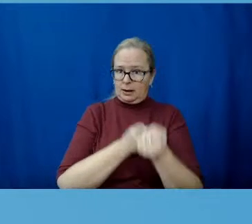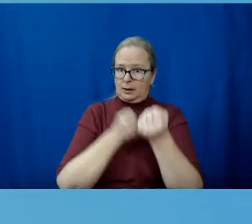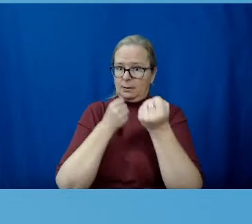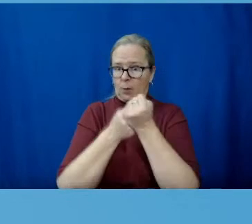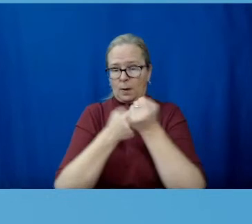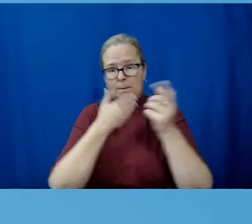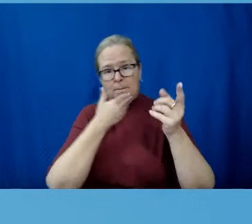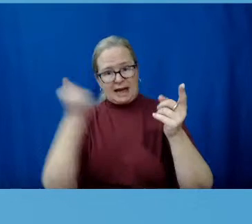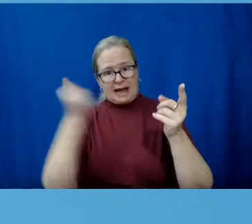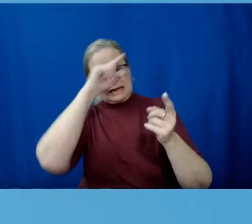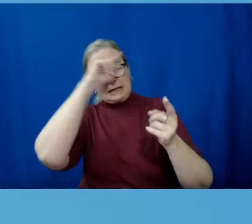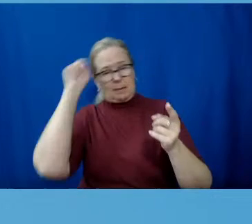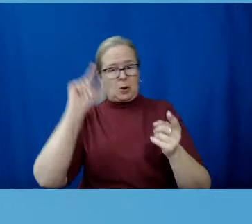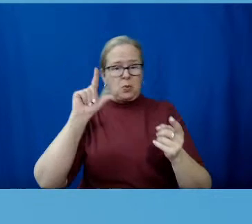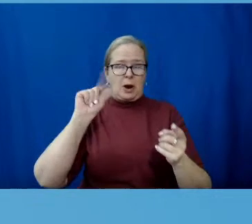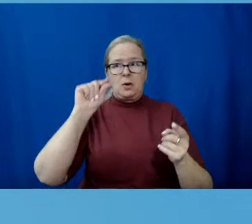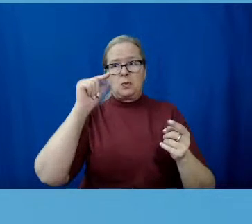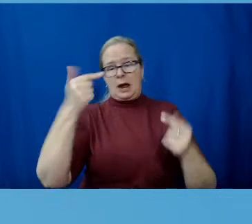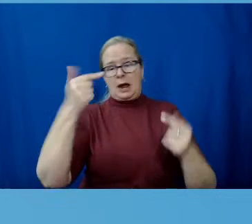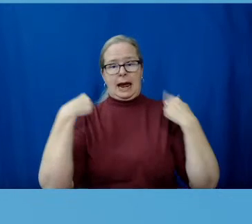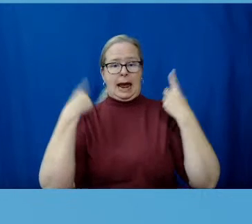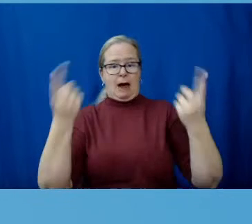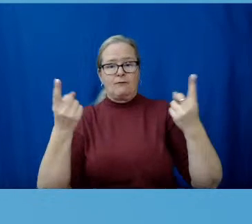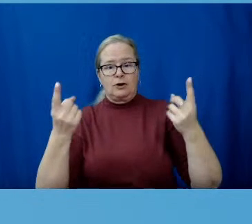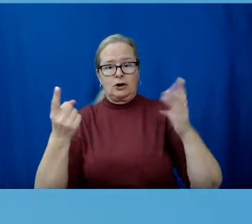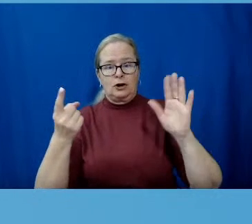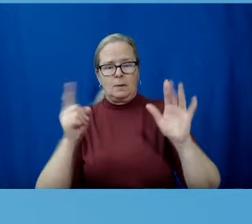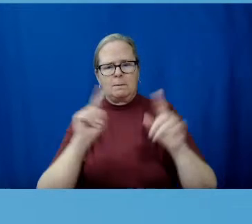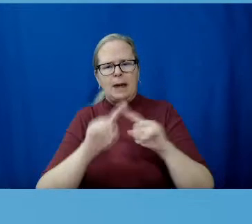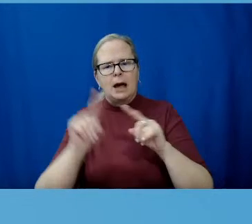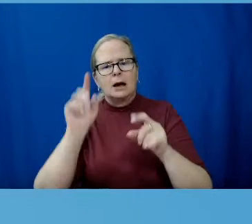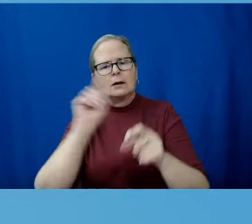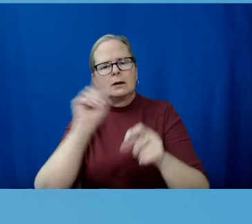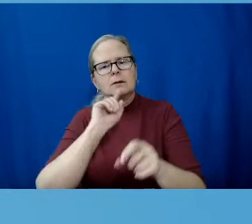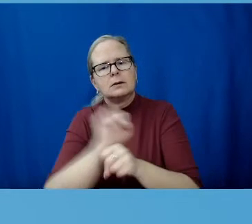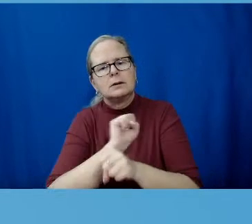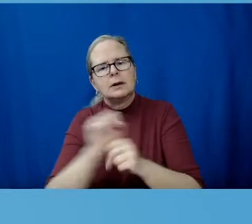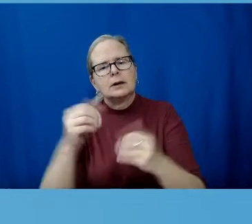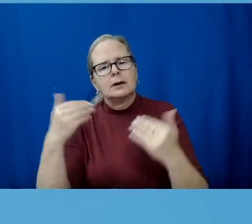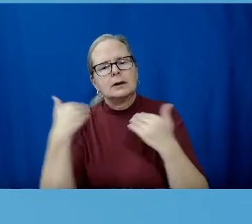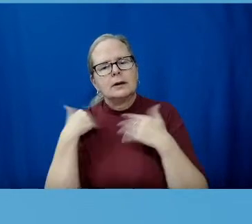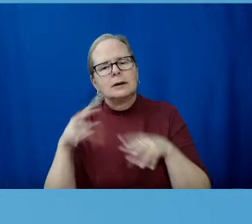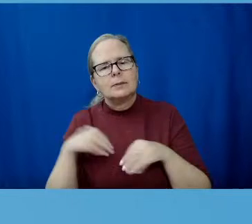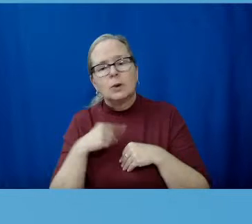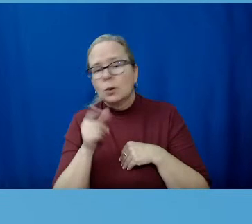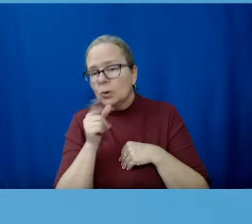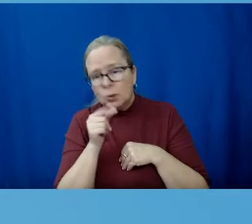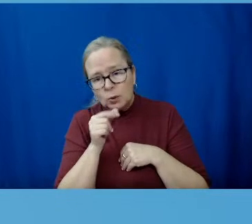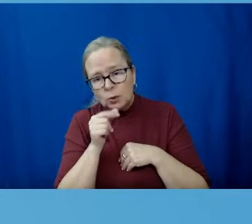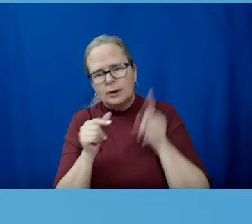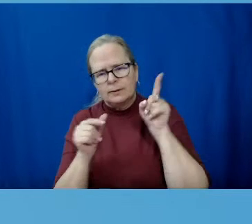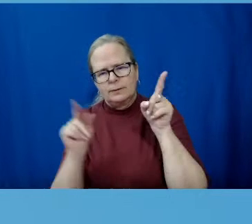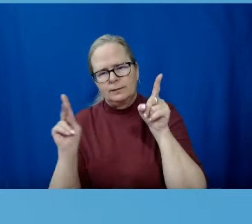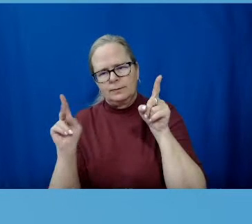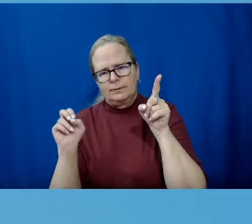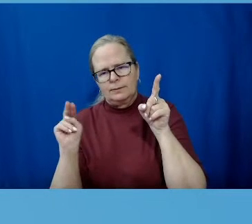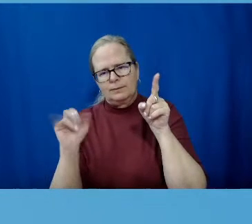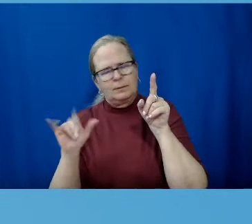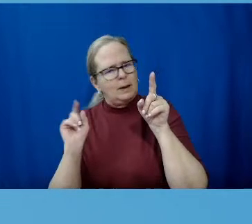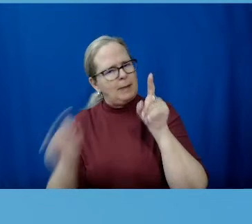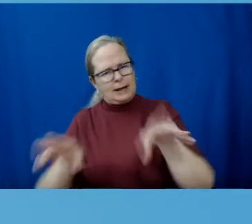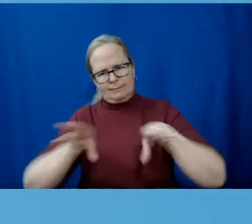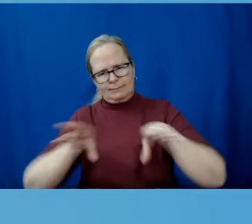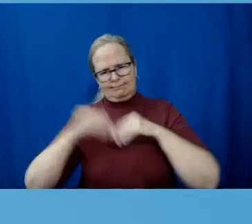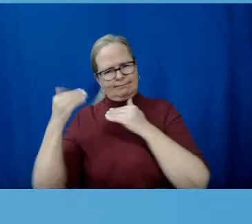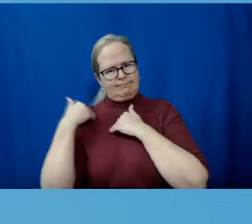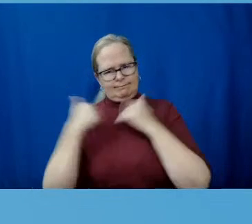to wear that disaster. So this is why governments make decisions. It's not just the medical officer of health making a